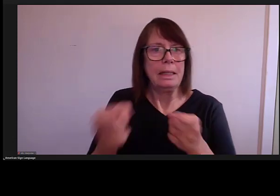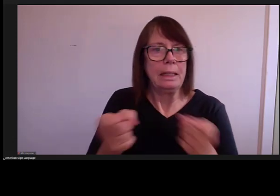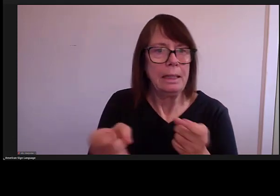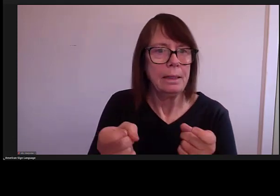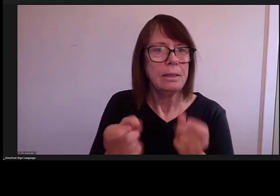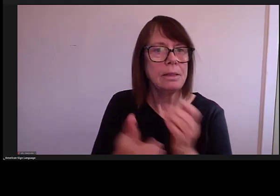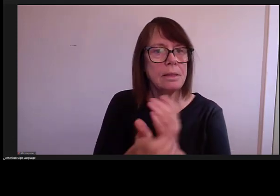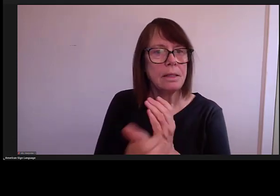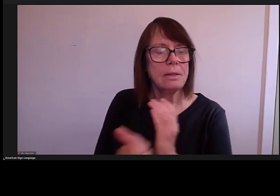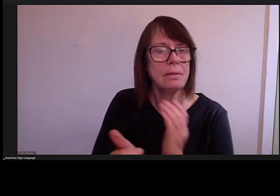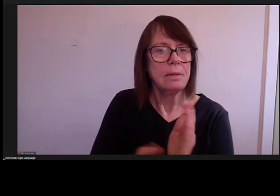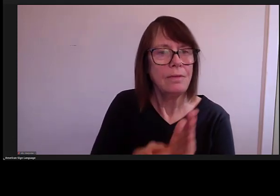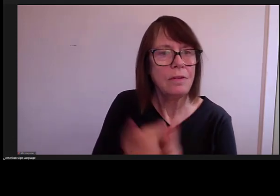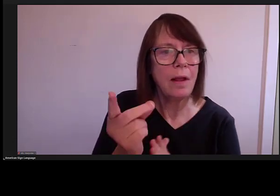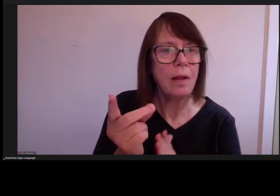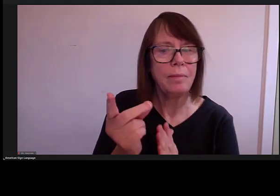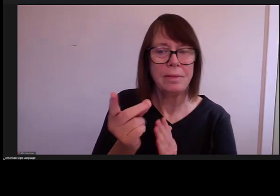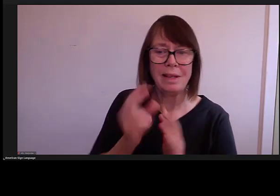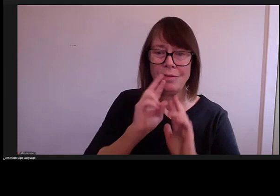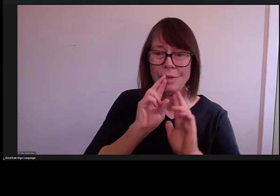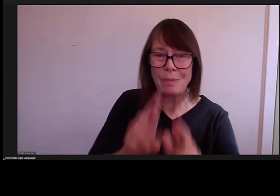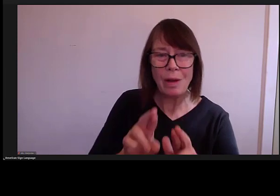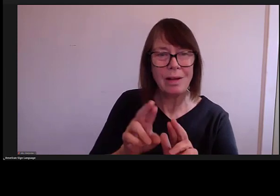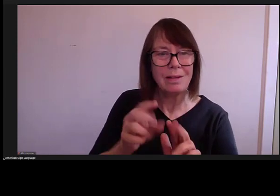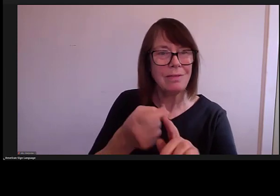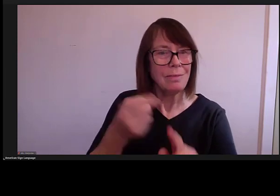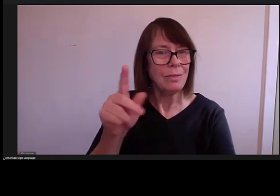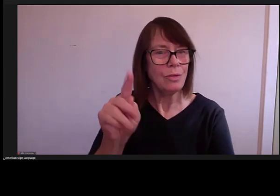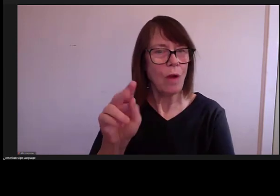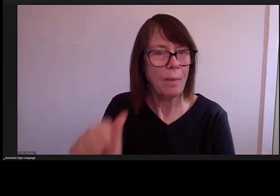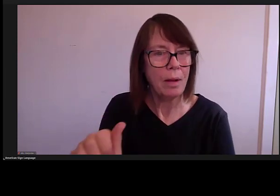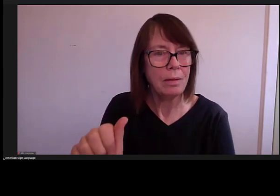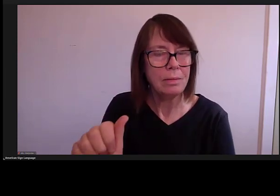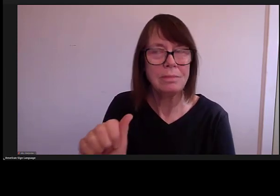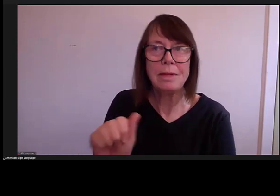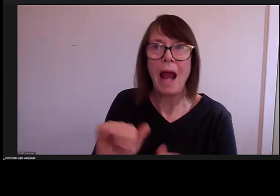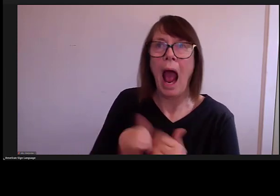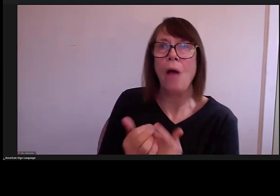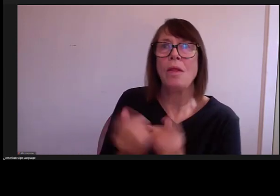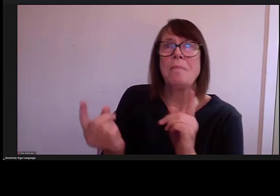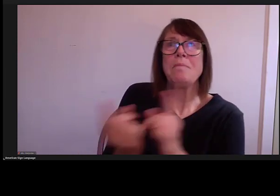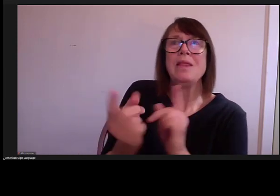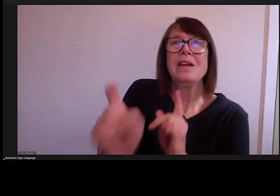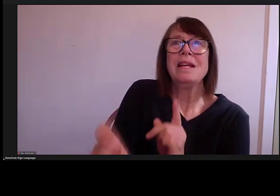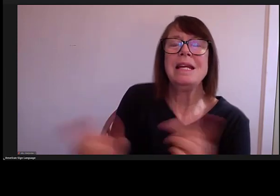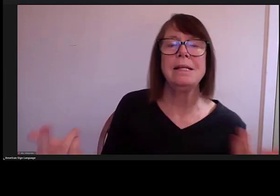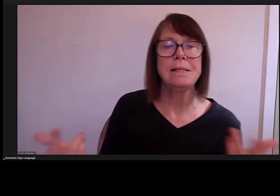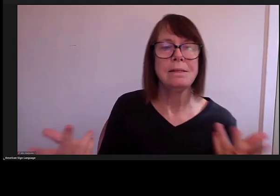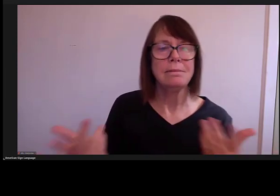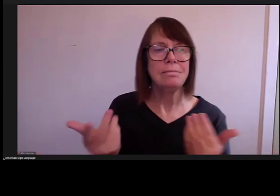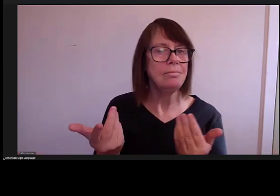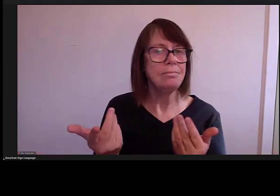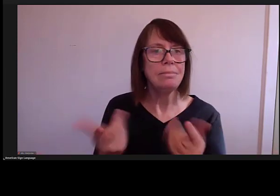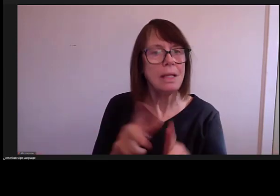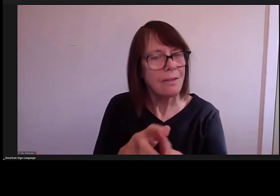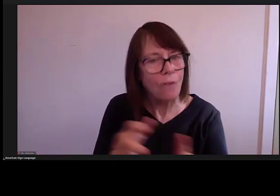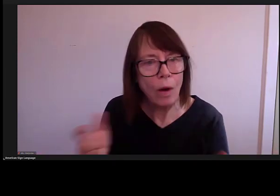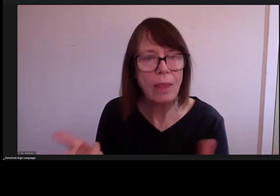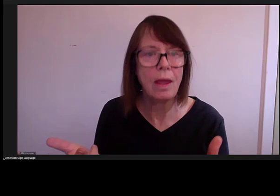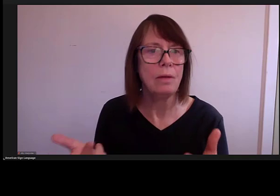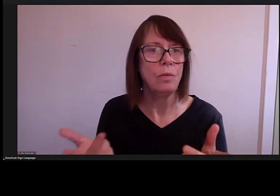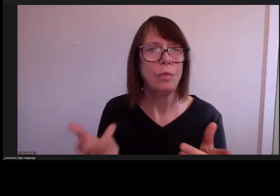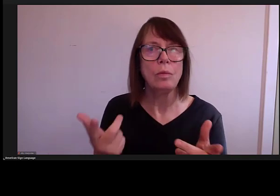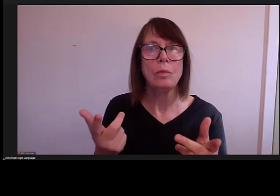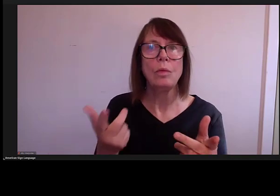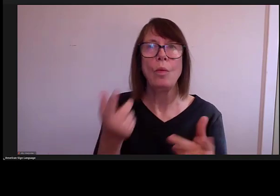to trauma and learned how to get their needs met at one point in time. It's moving away from what's wrong